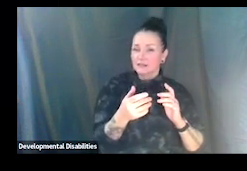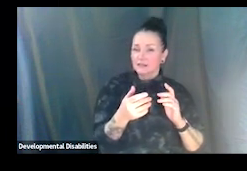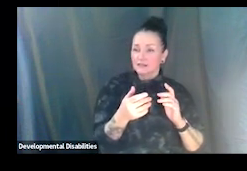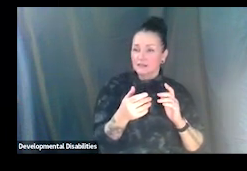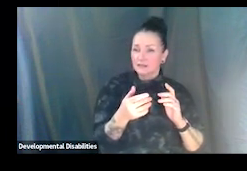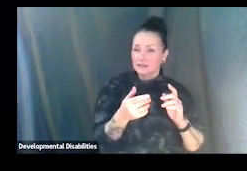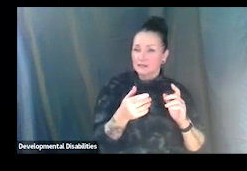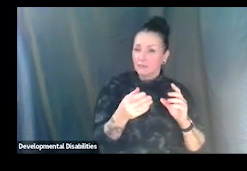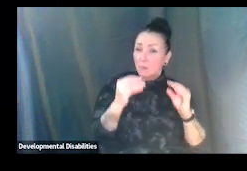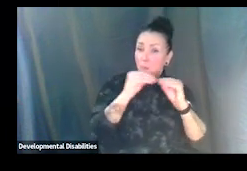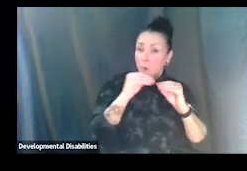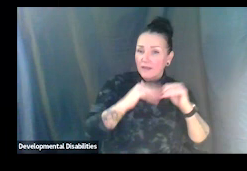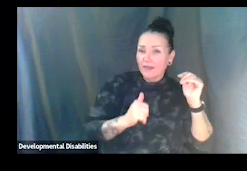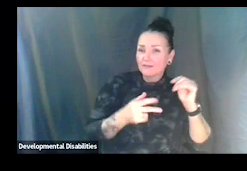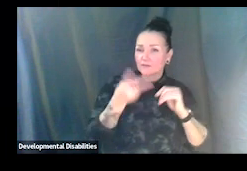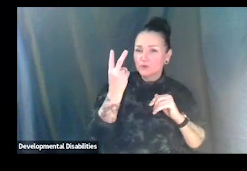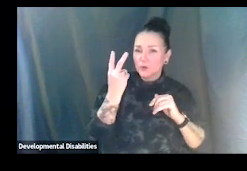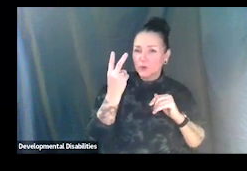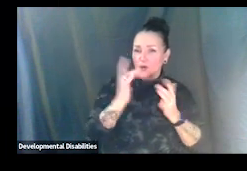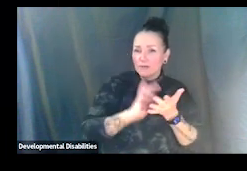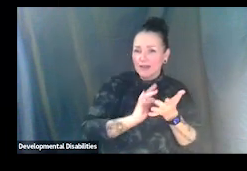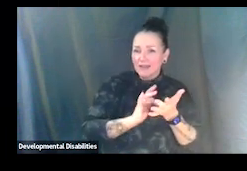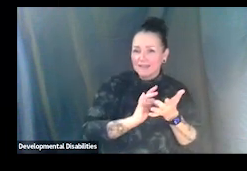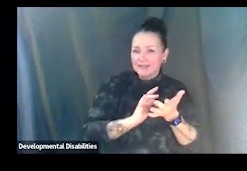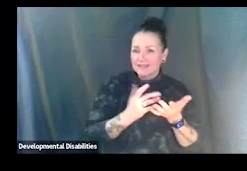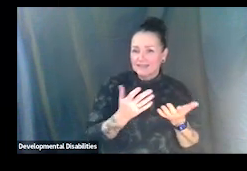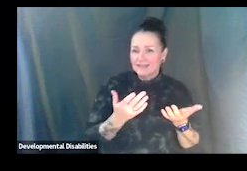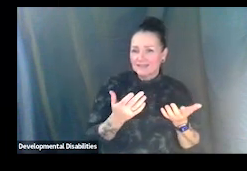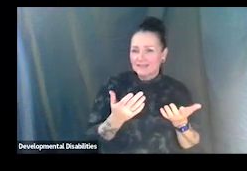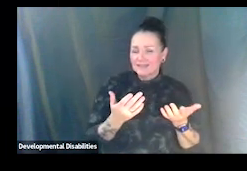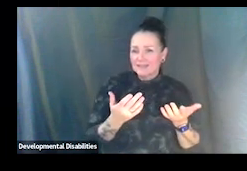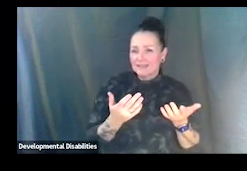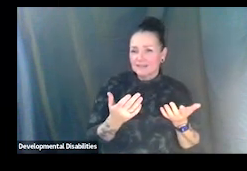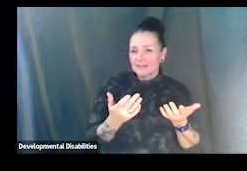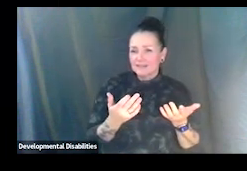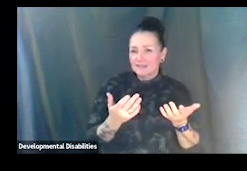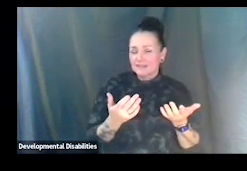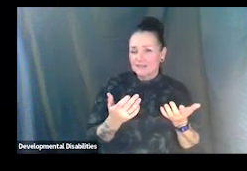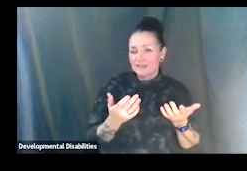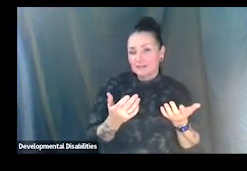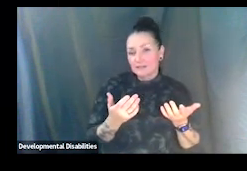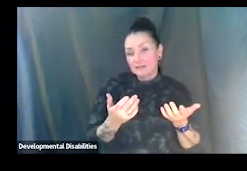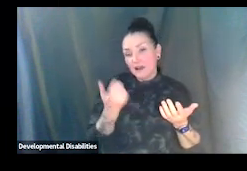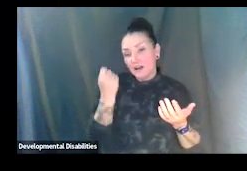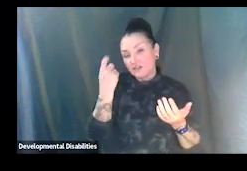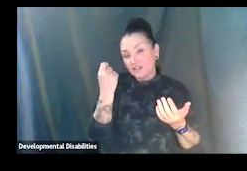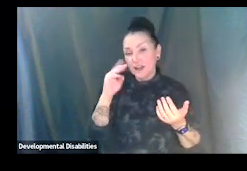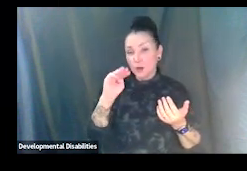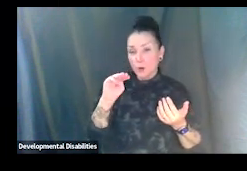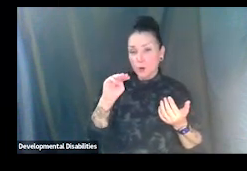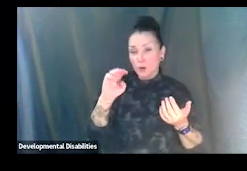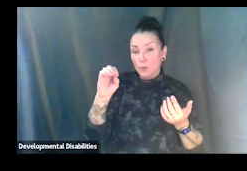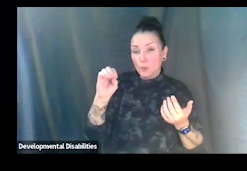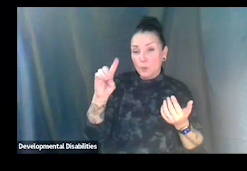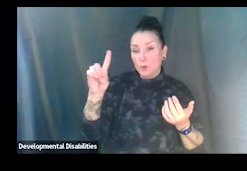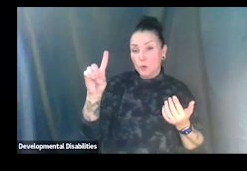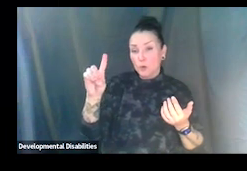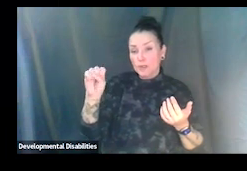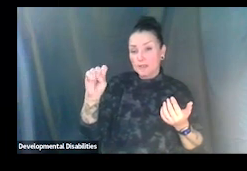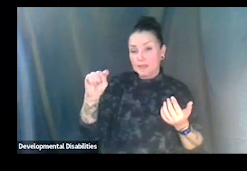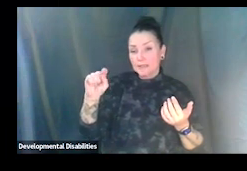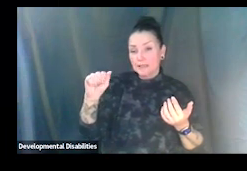under the age of 2 taking more than one medication. And I think some of that could be explained. So there's a category of mood stabilizers, so that could